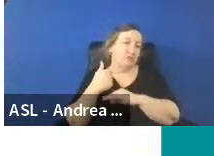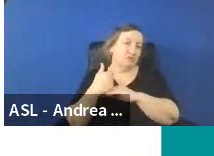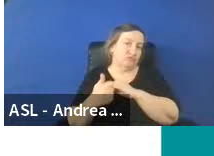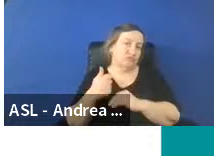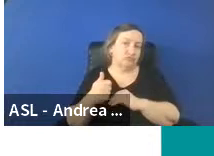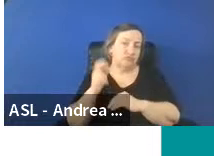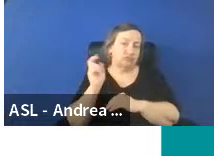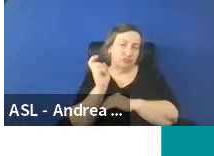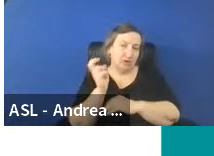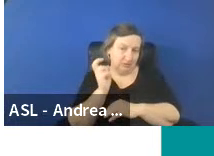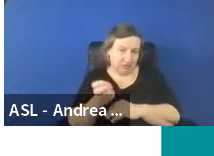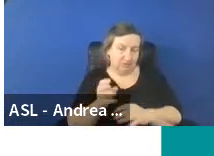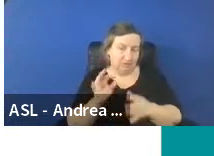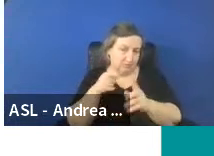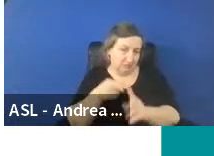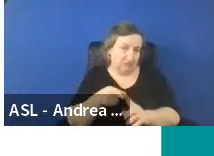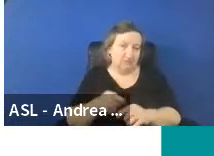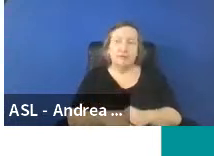section.